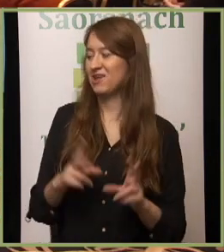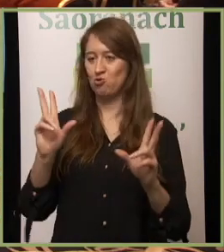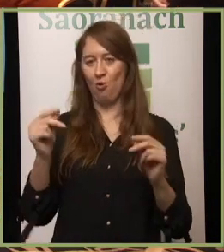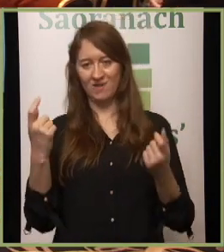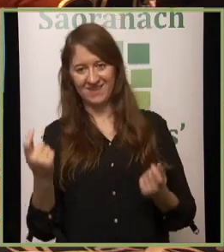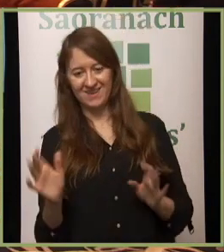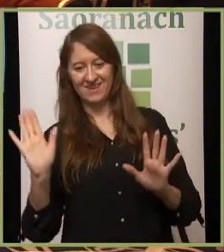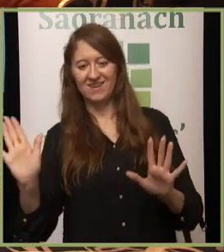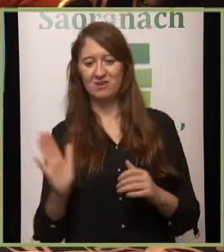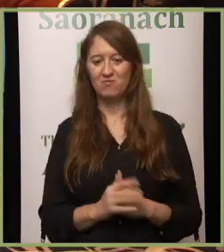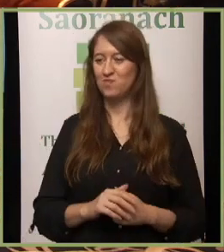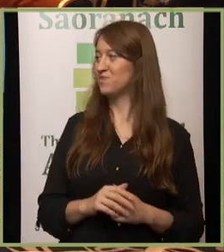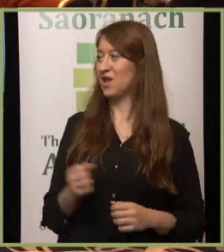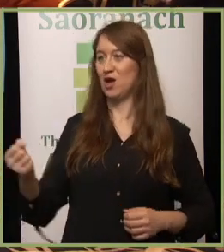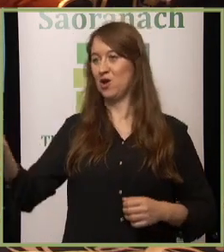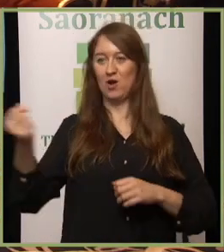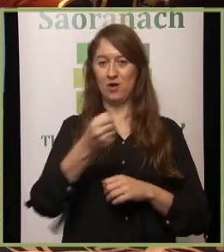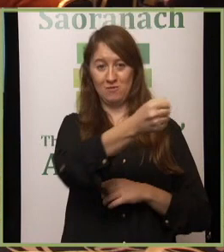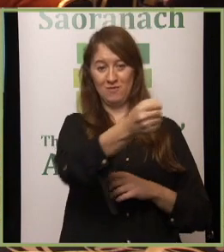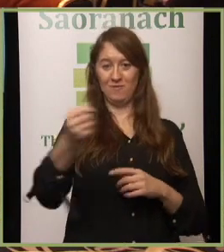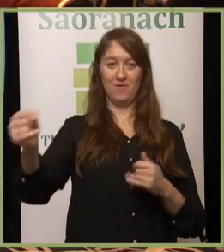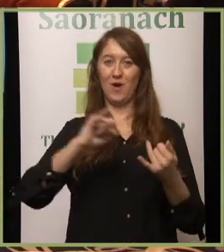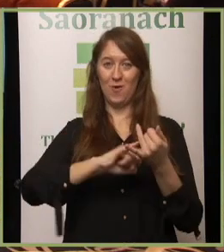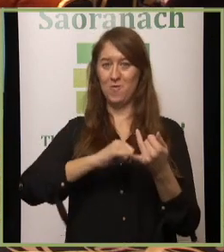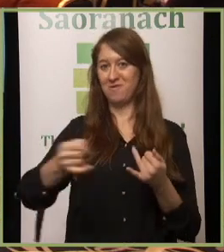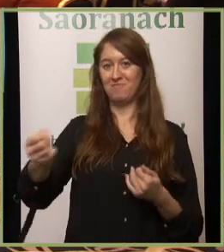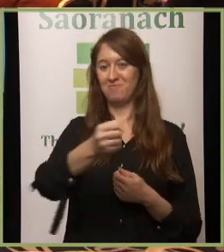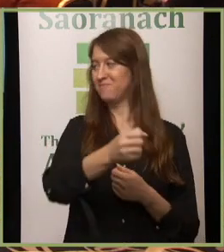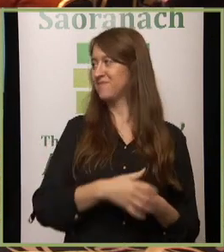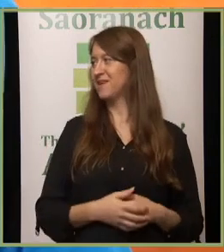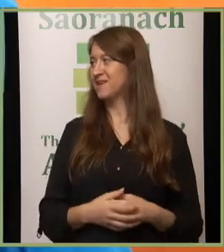You guys are better than I am. You've had more practice.